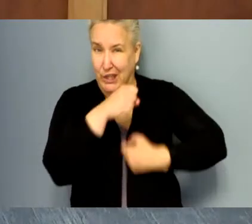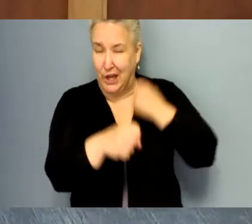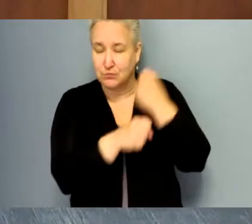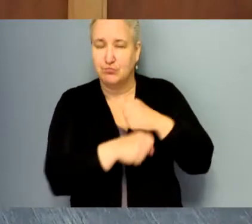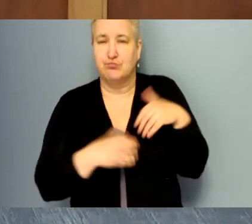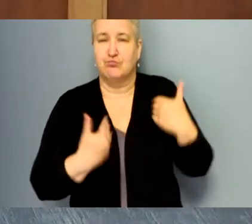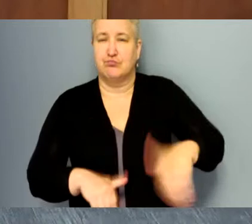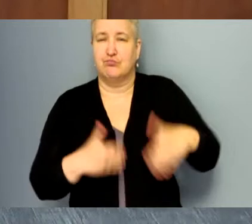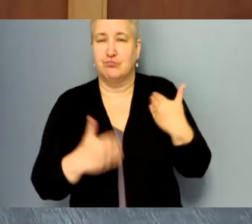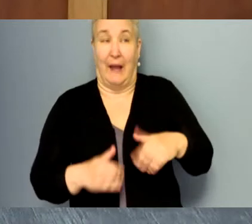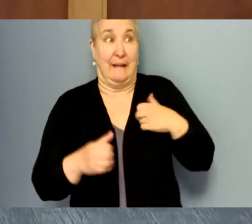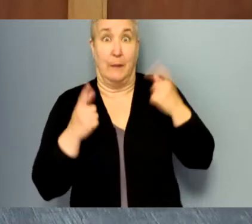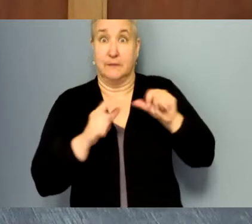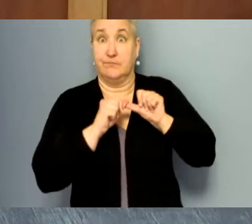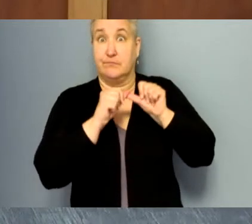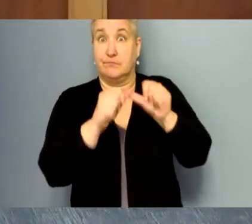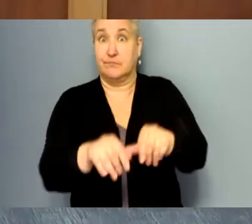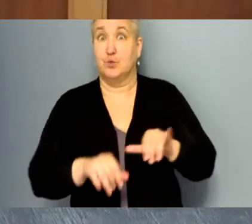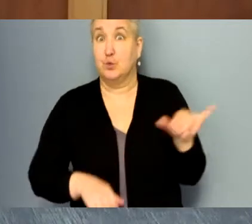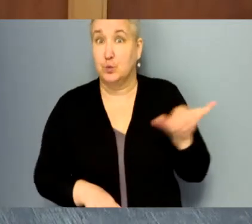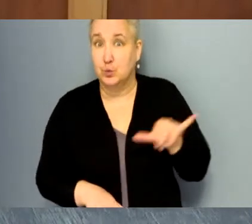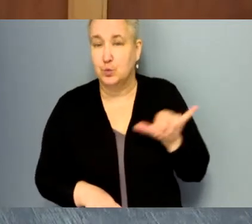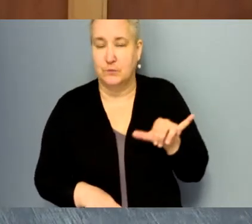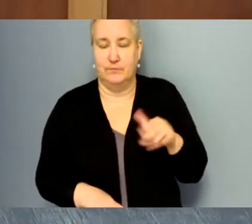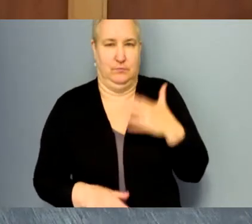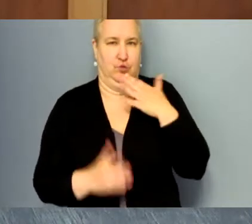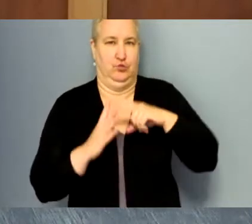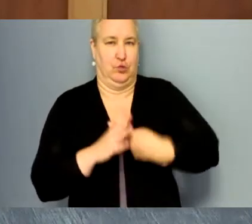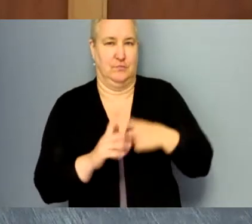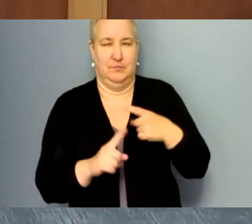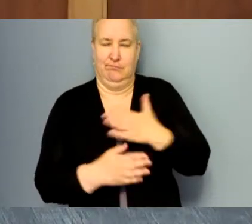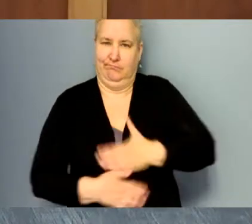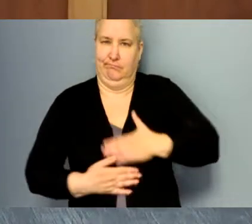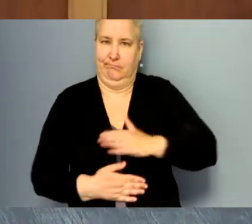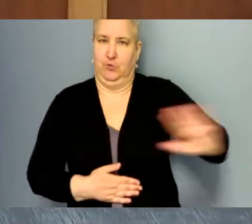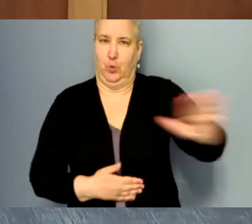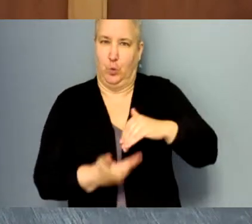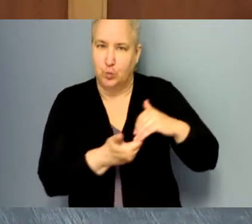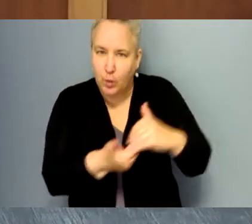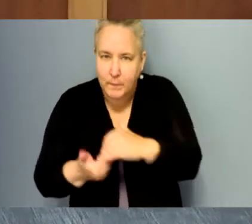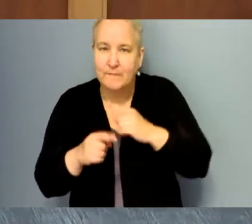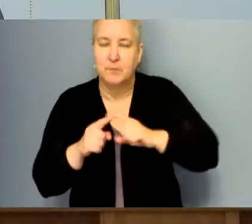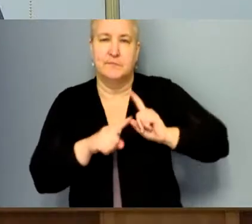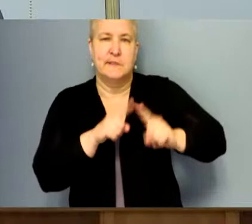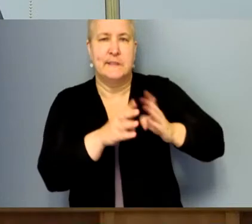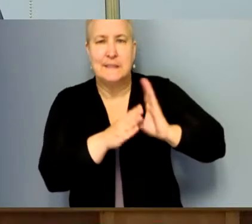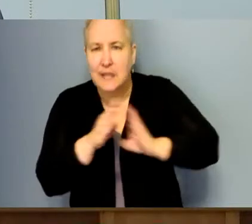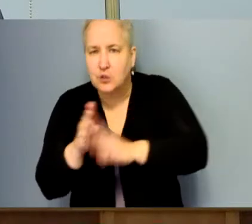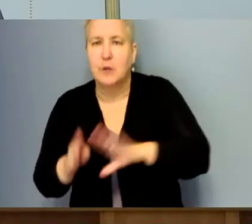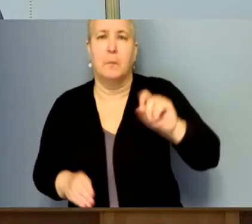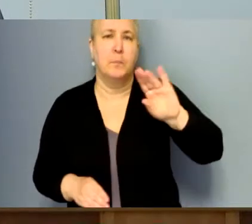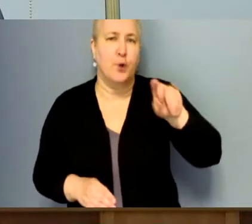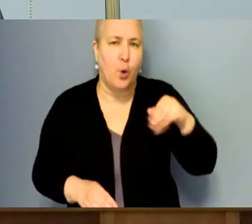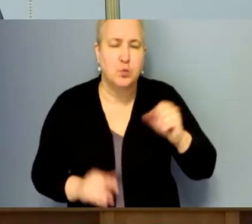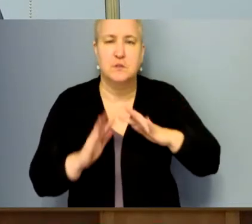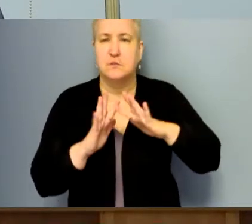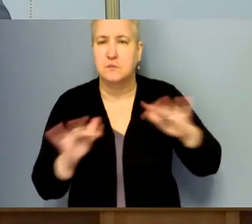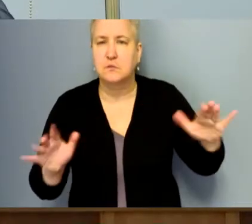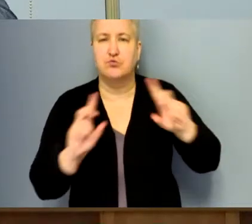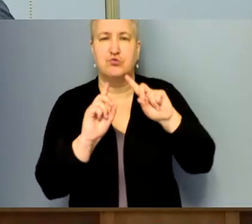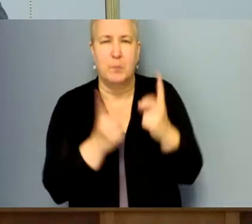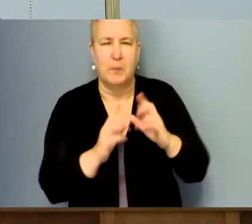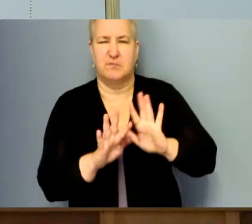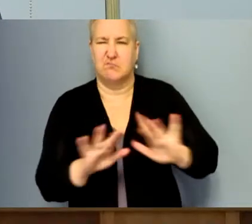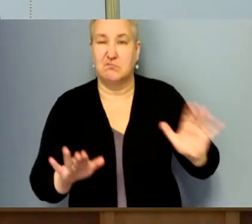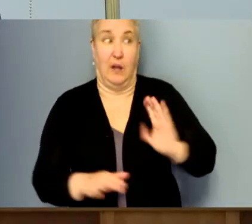and continues to happen. So appreciate the cooperation of all those townships, all those boroughs, those departments, our